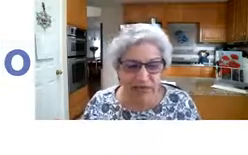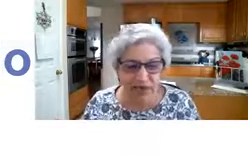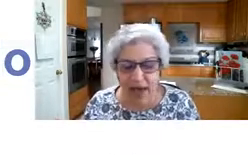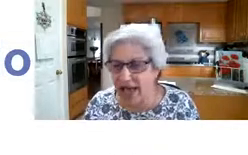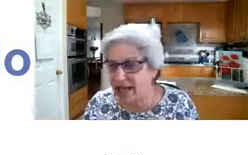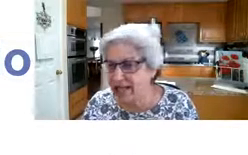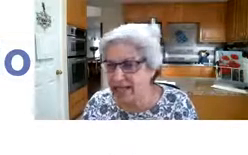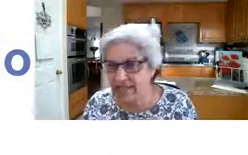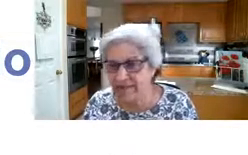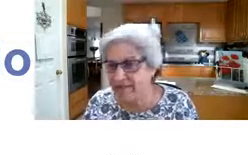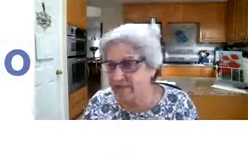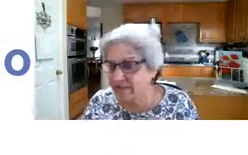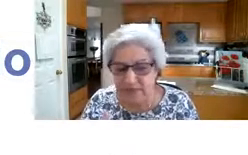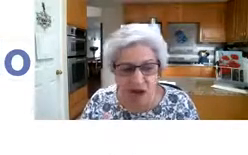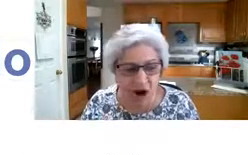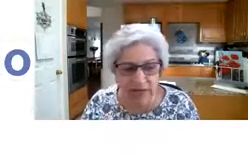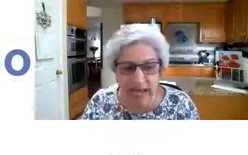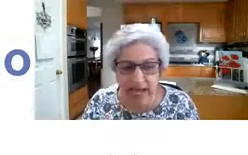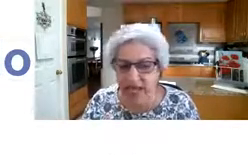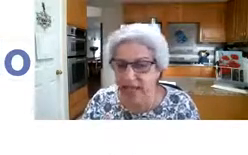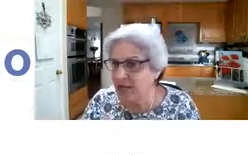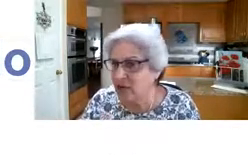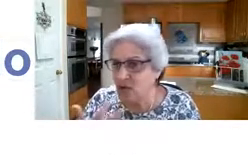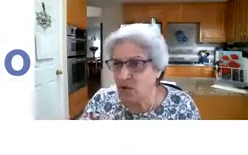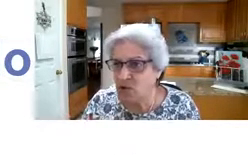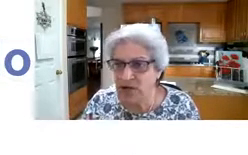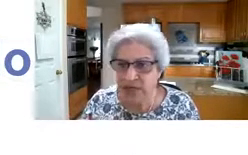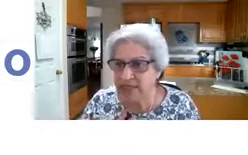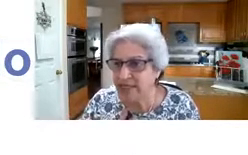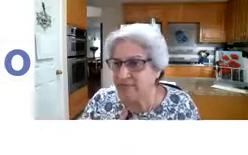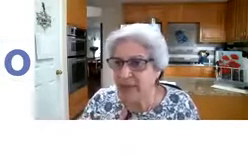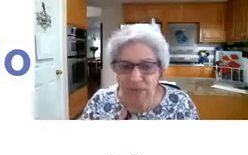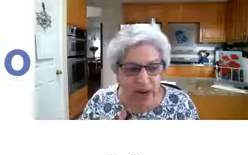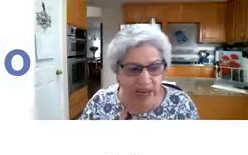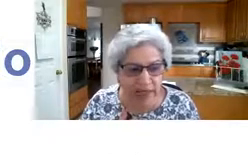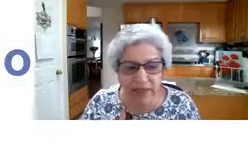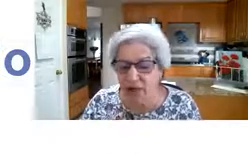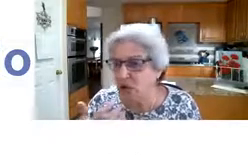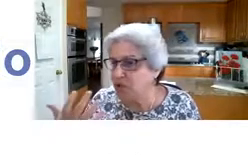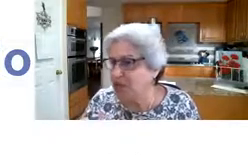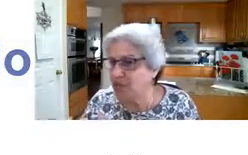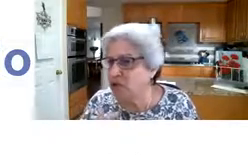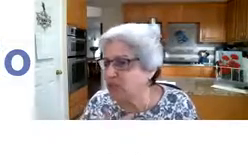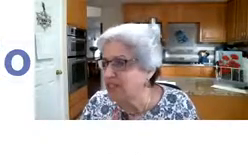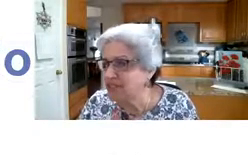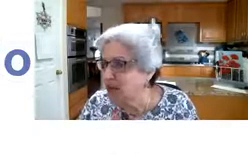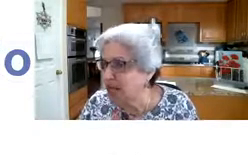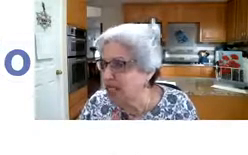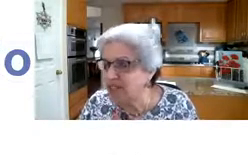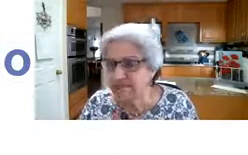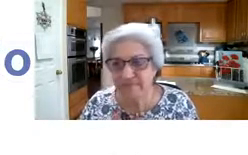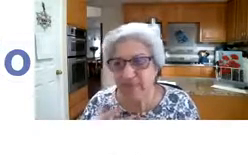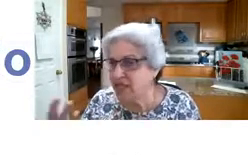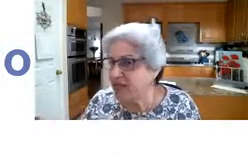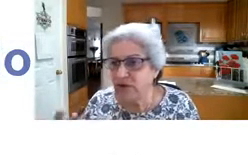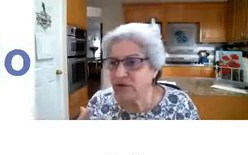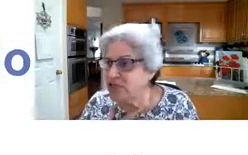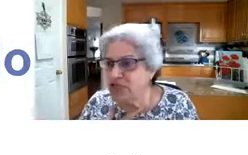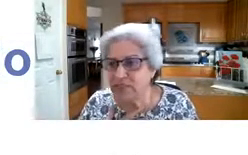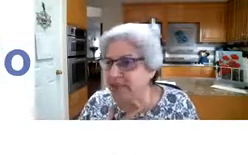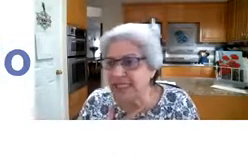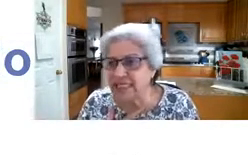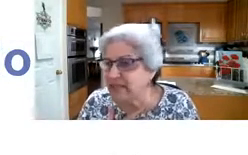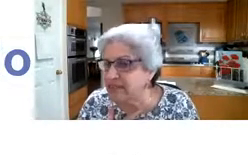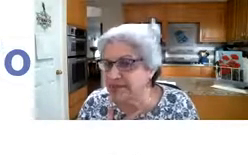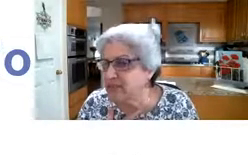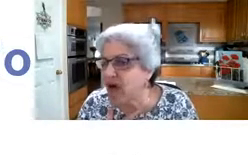way, if you had some RNA or some membrane or some protein spikes, those